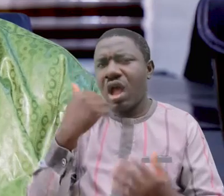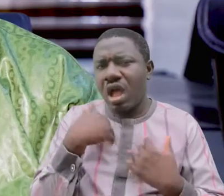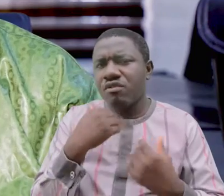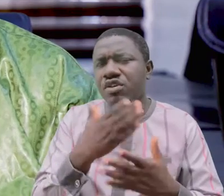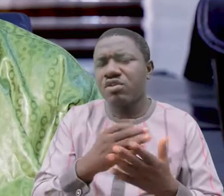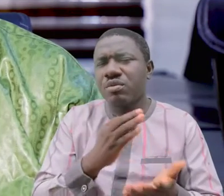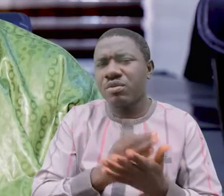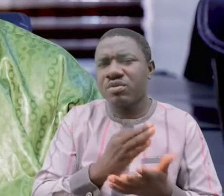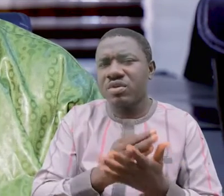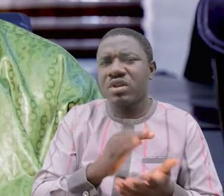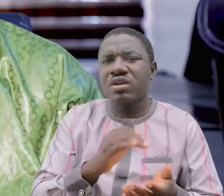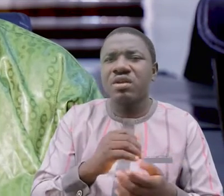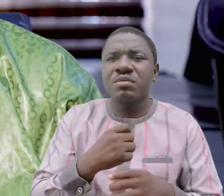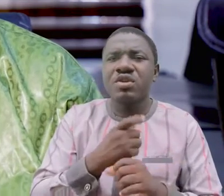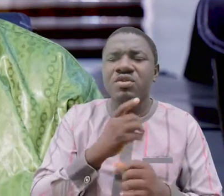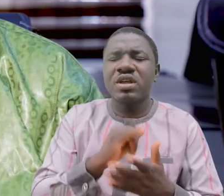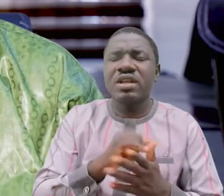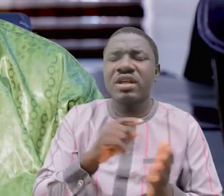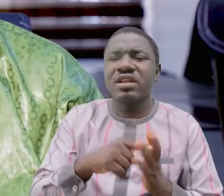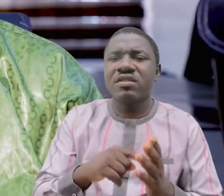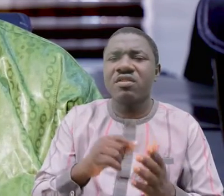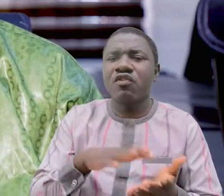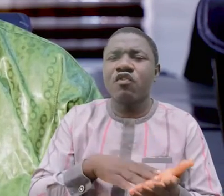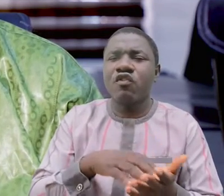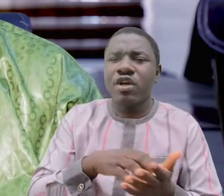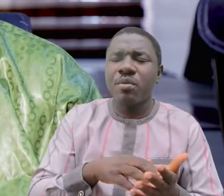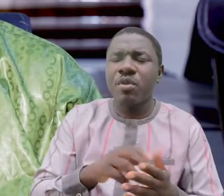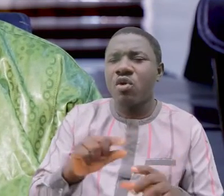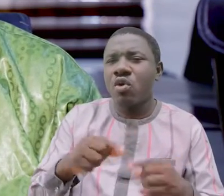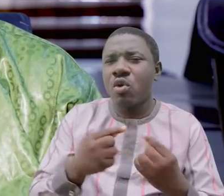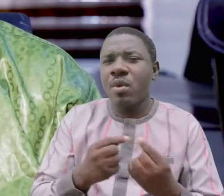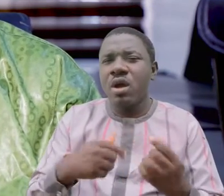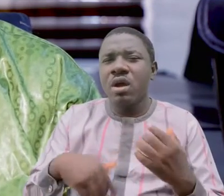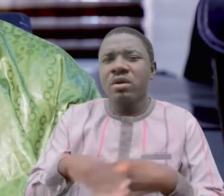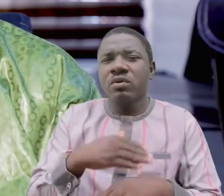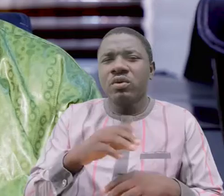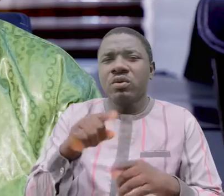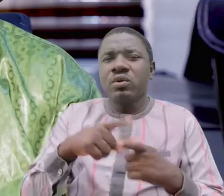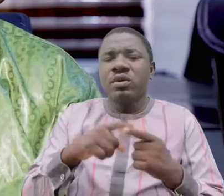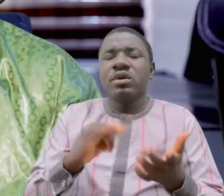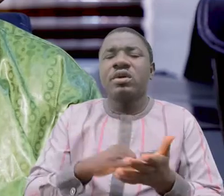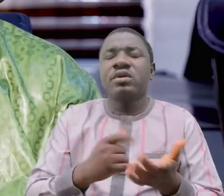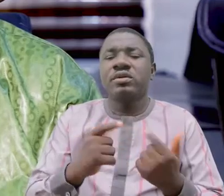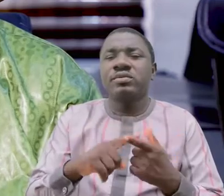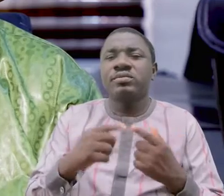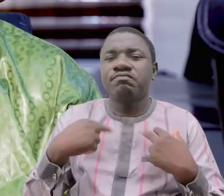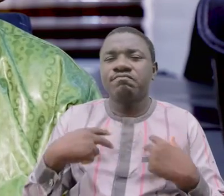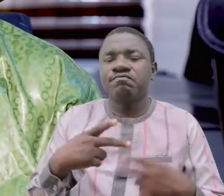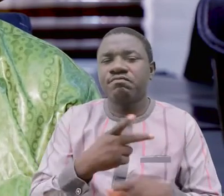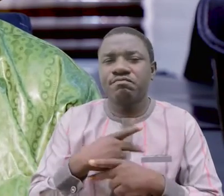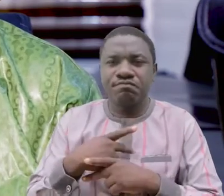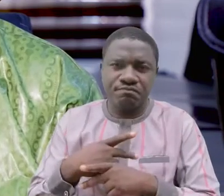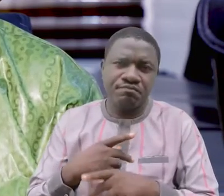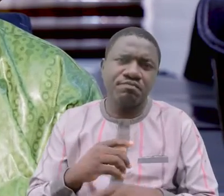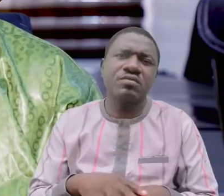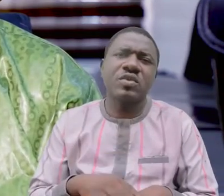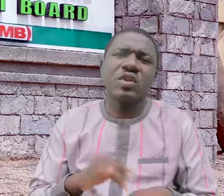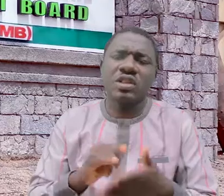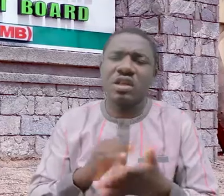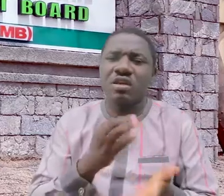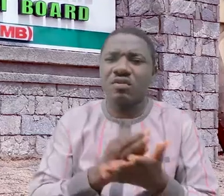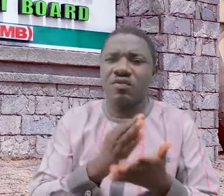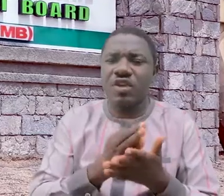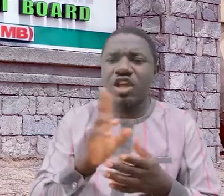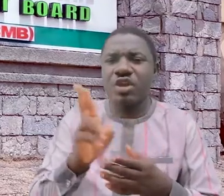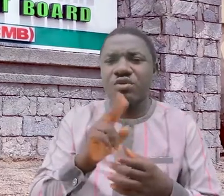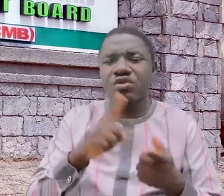some fundings that are being utilized to make sure that these vulnerable groups are covered in terms of healthcare provision.